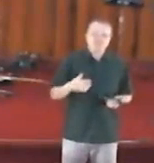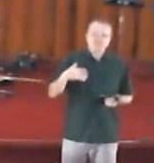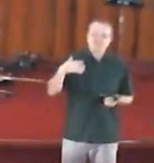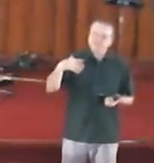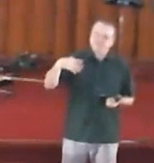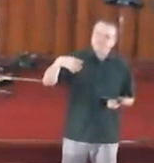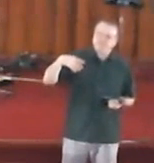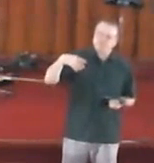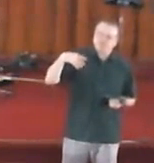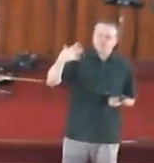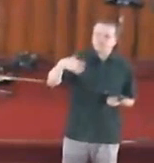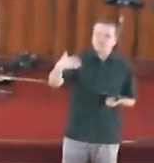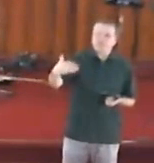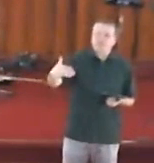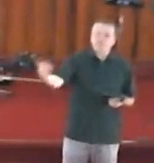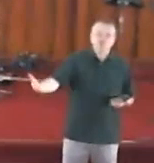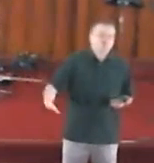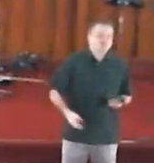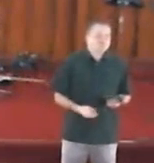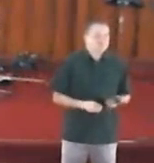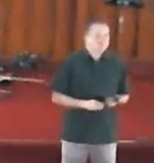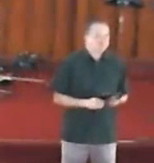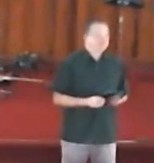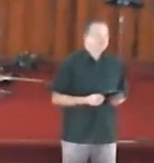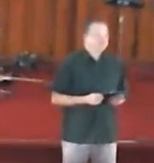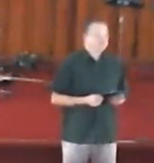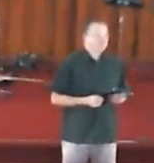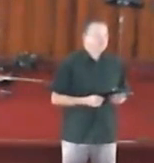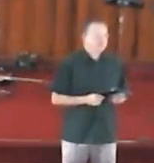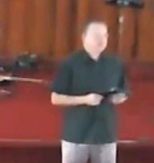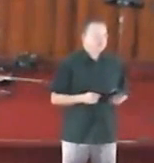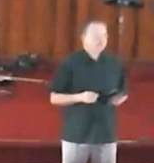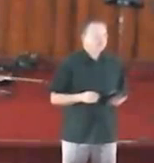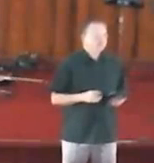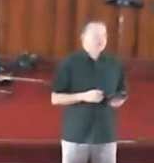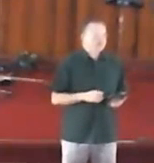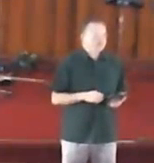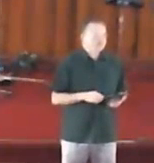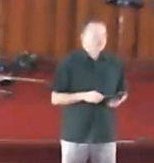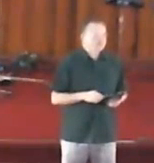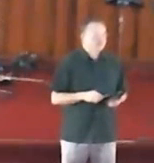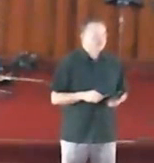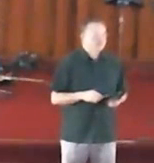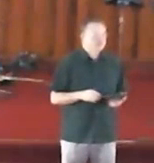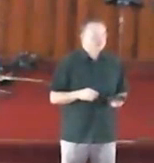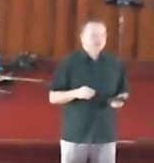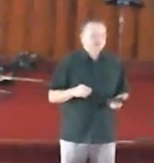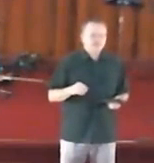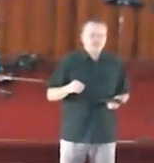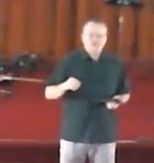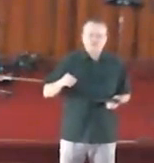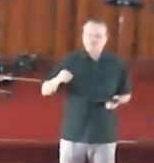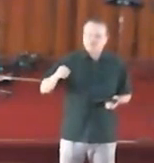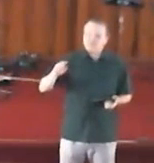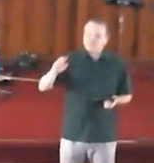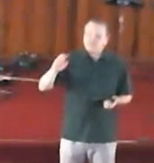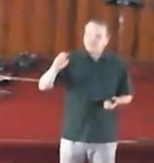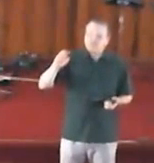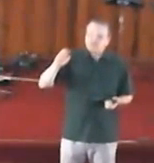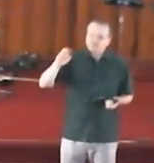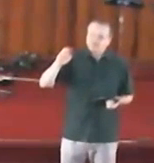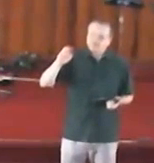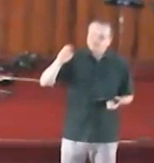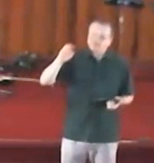que sigue dice que Pablo se quedó ahí unos meses. In the next few verses, it tells us that Paul stayed there for a few months. Y